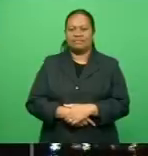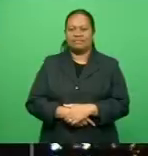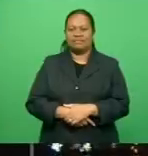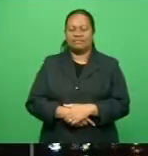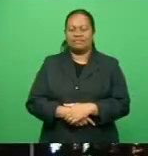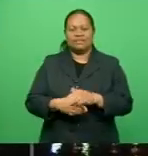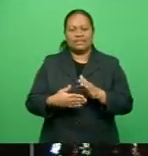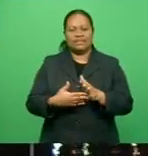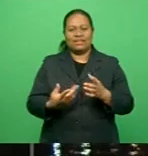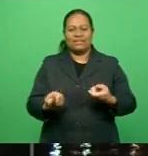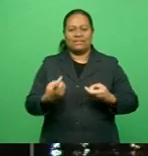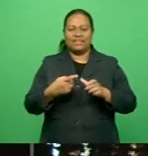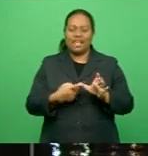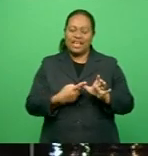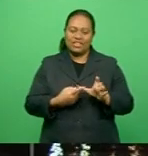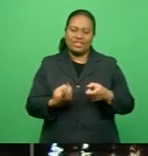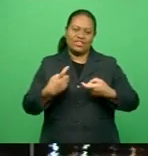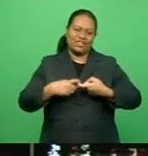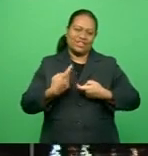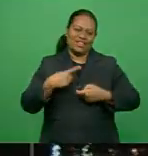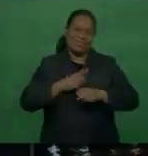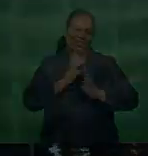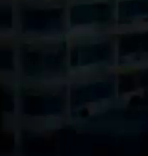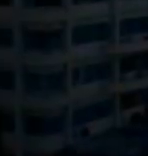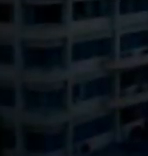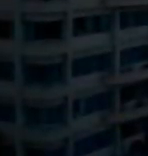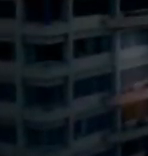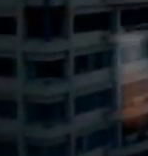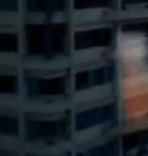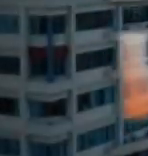And Angie joins us now with the latest in weather.